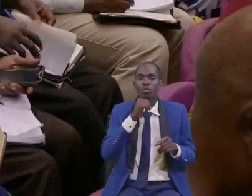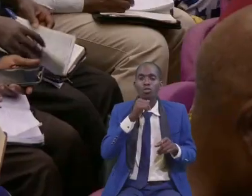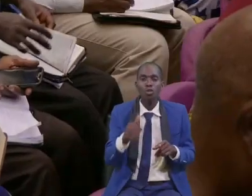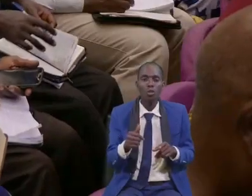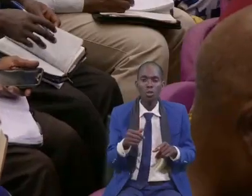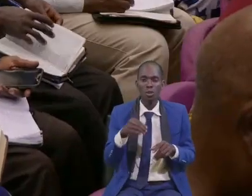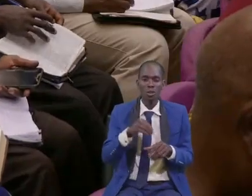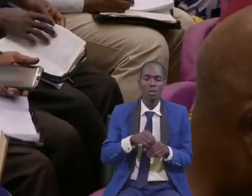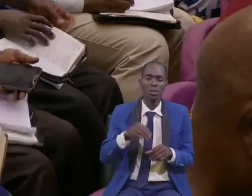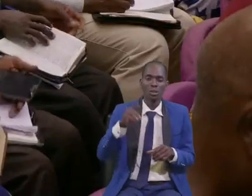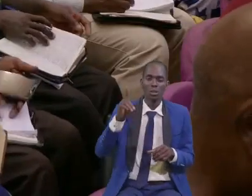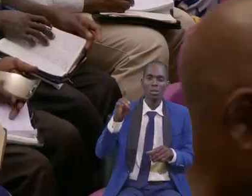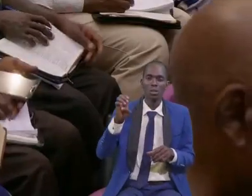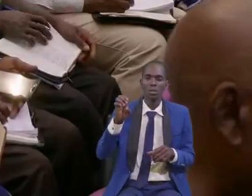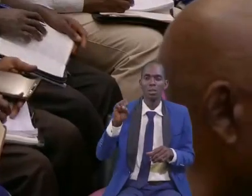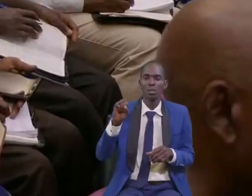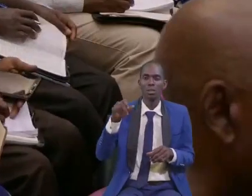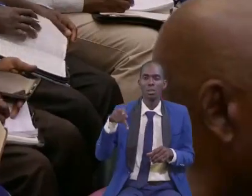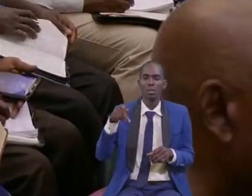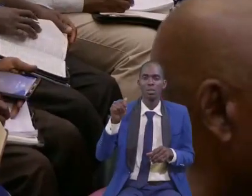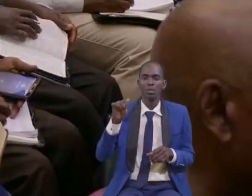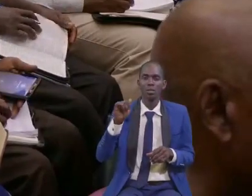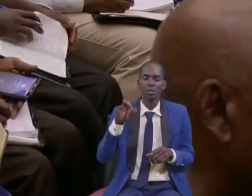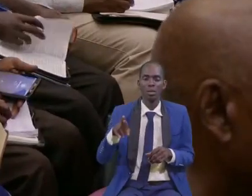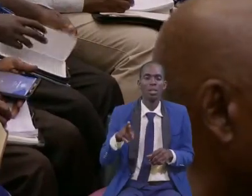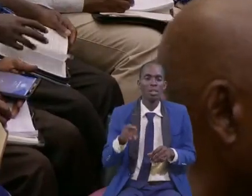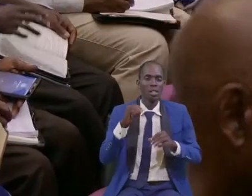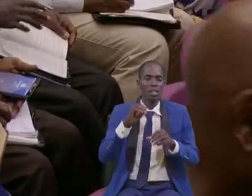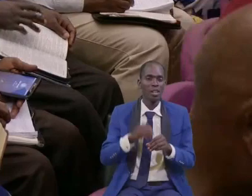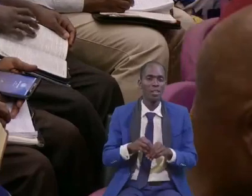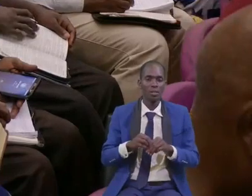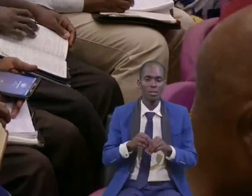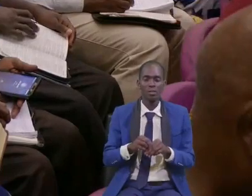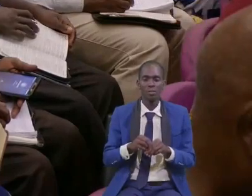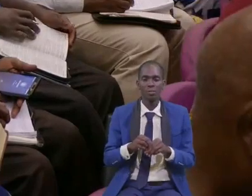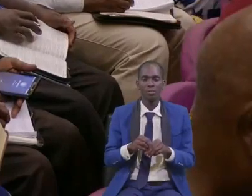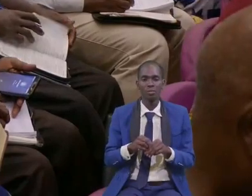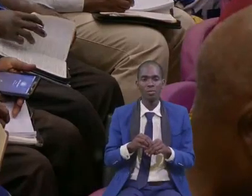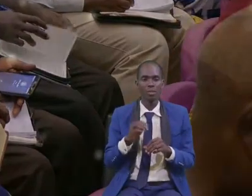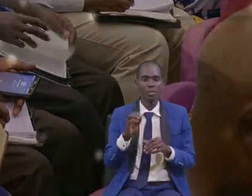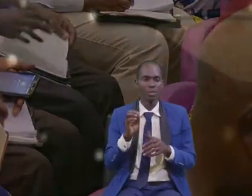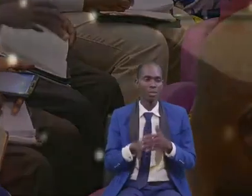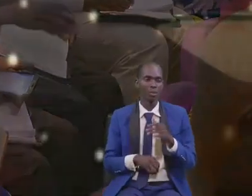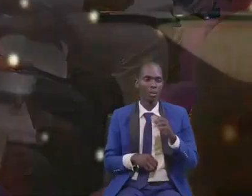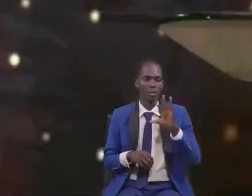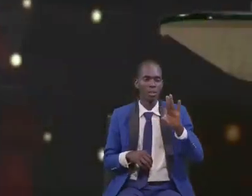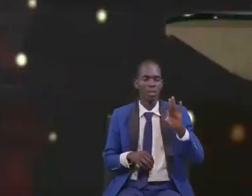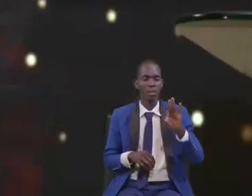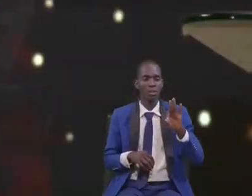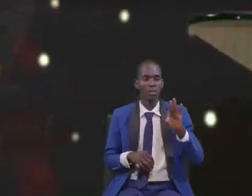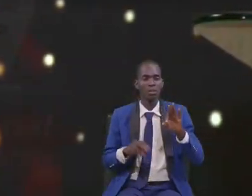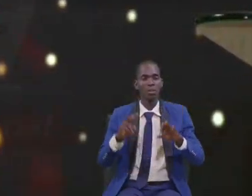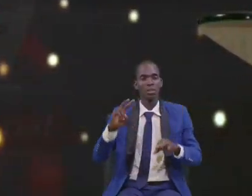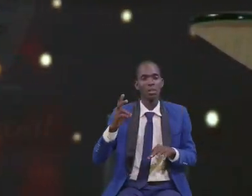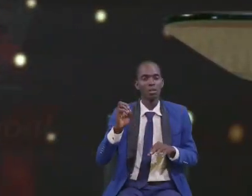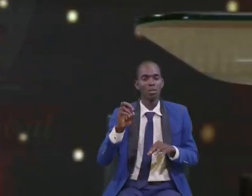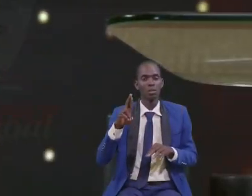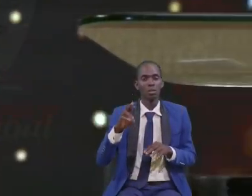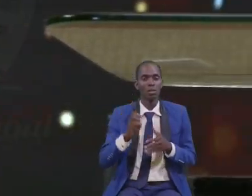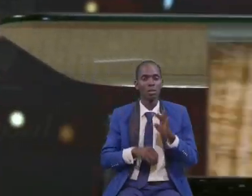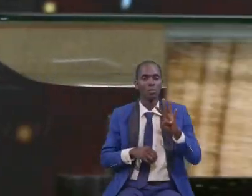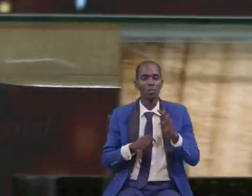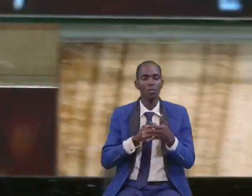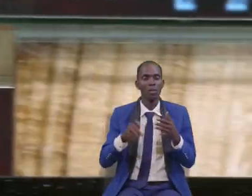verse 9. In verse 9, persecuted, but not forsaken, cast down, but